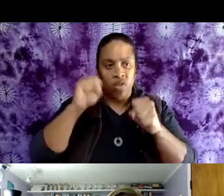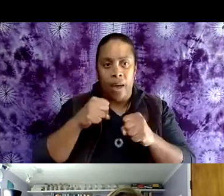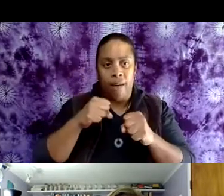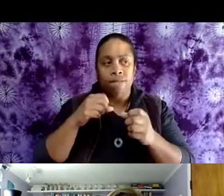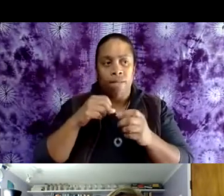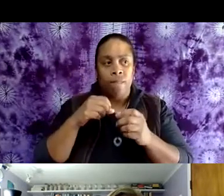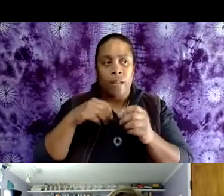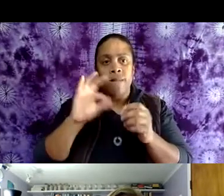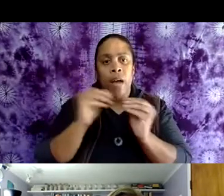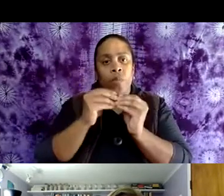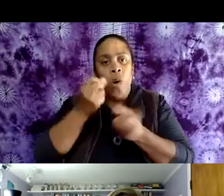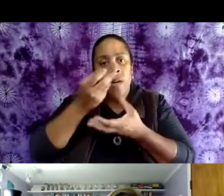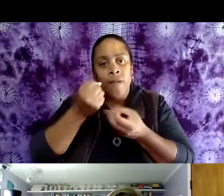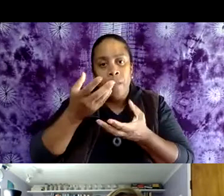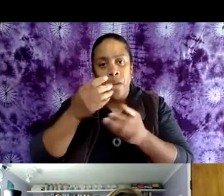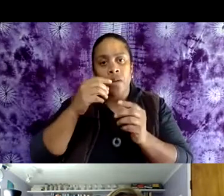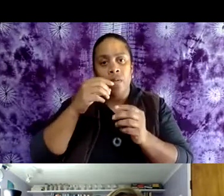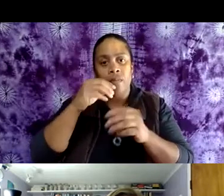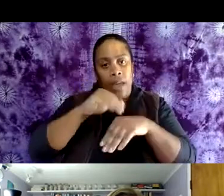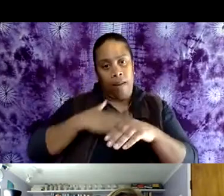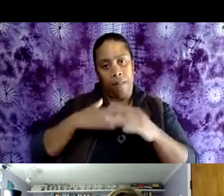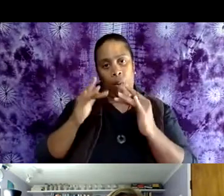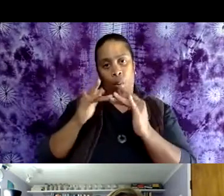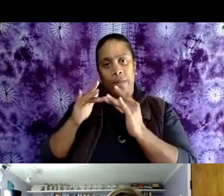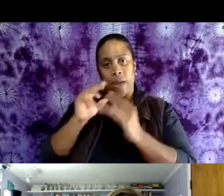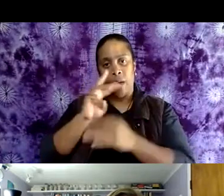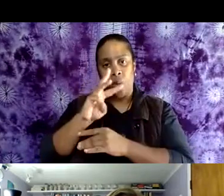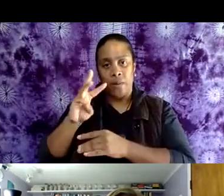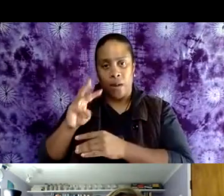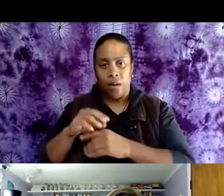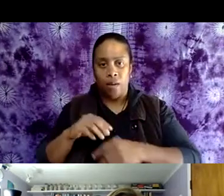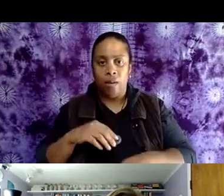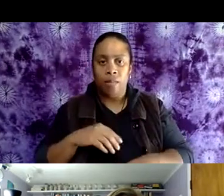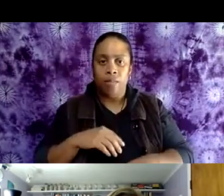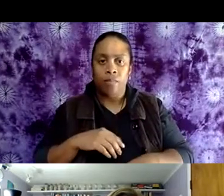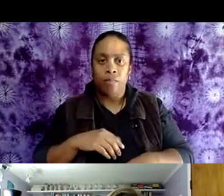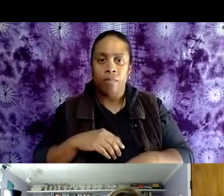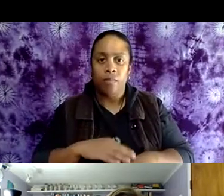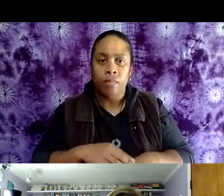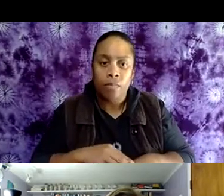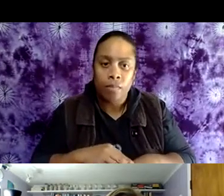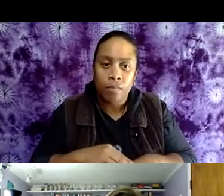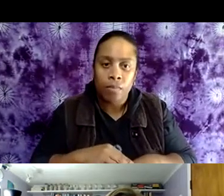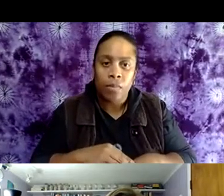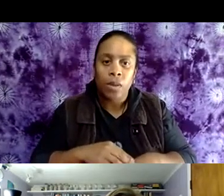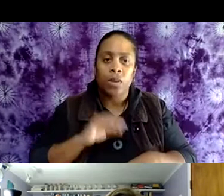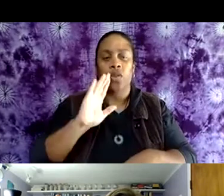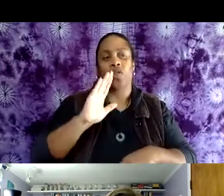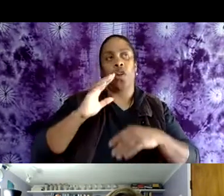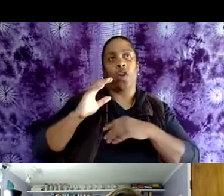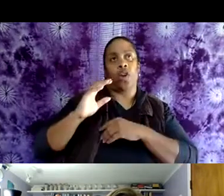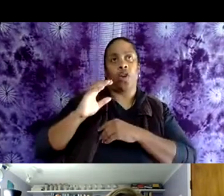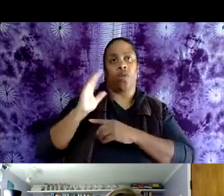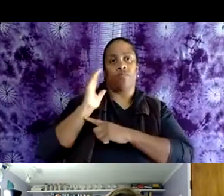to henrystarot.com. Great. And Henry's talk at BEPC is $6 for guests. It's $21